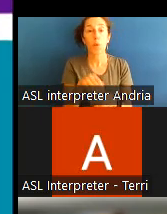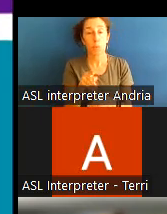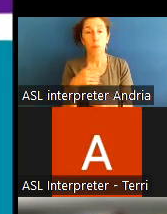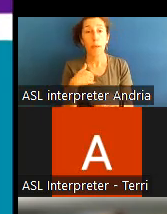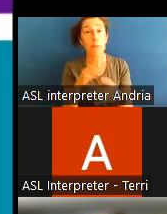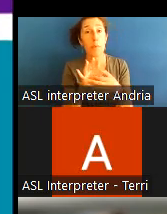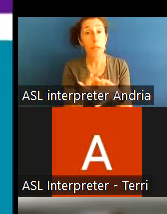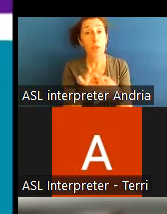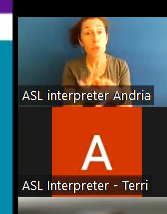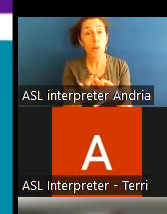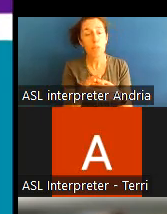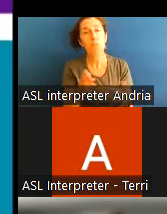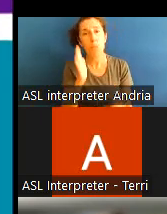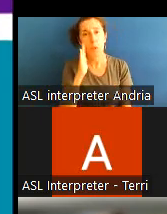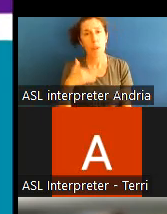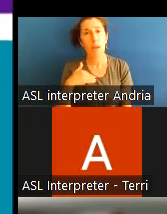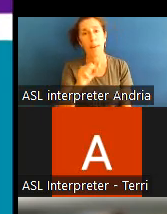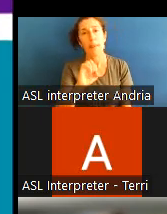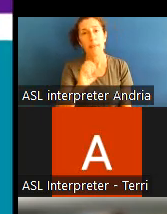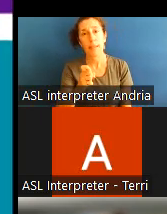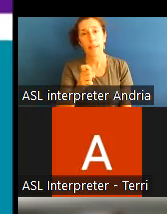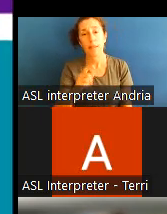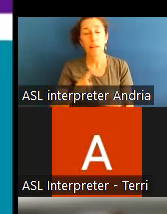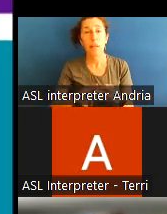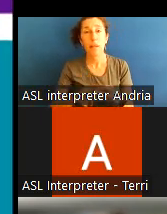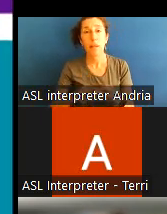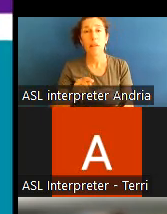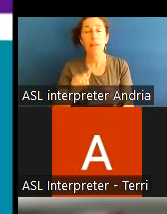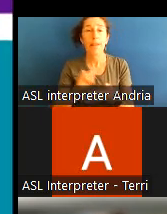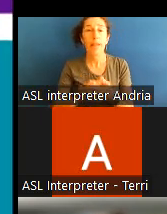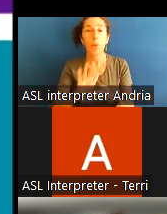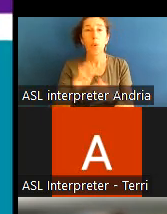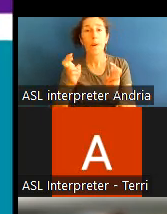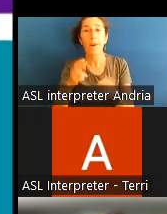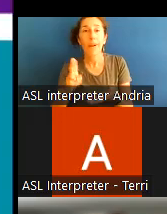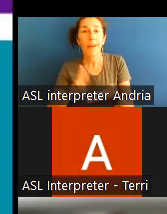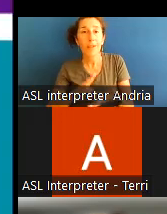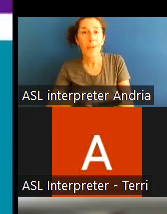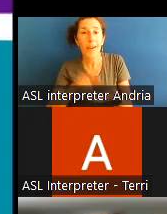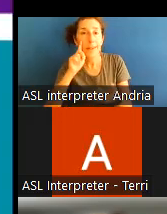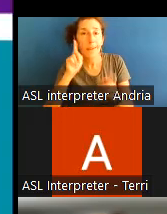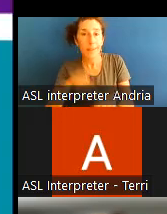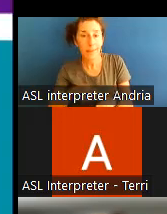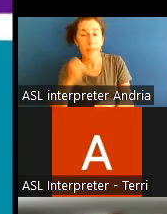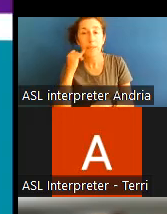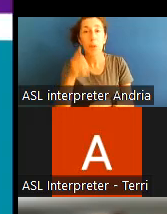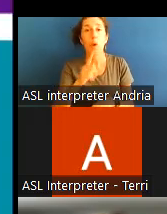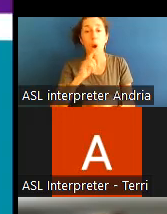It's part of the contract, especially if you're married, then it's really part of the